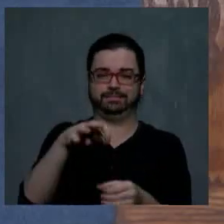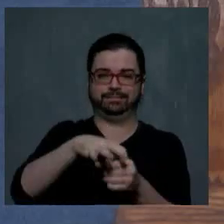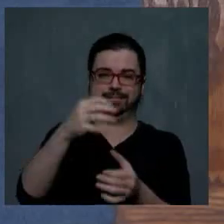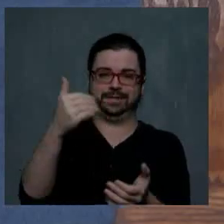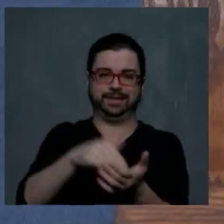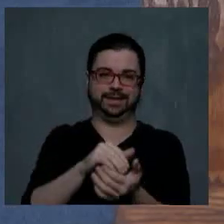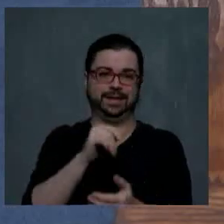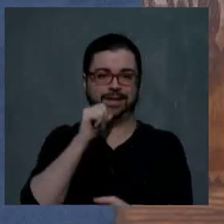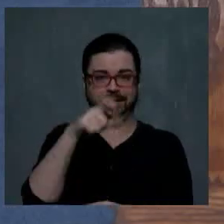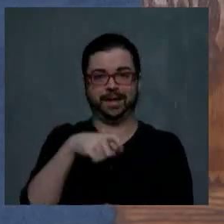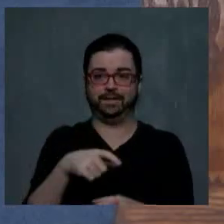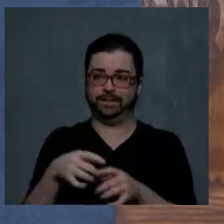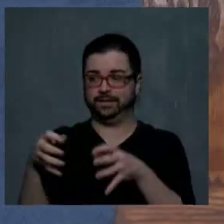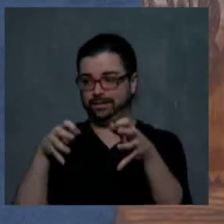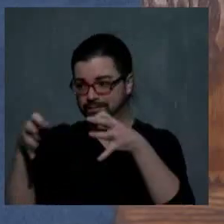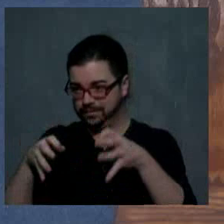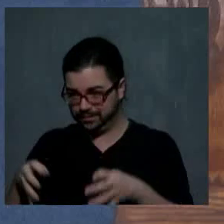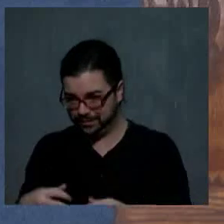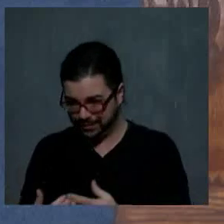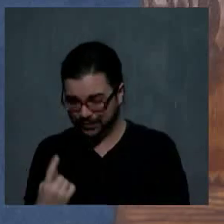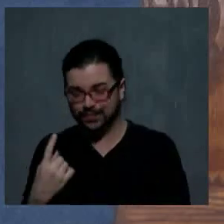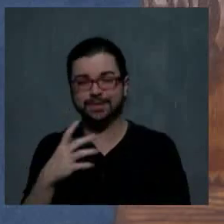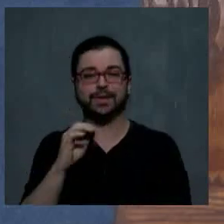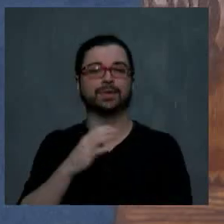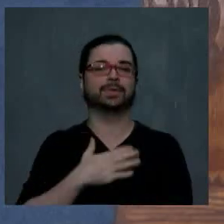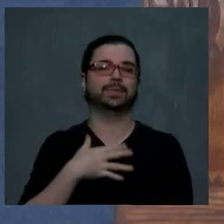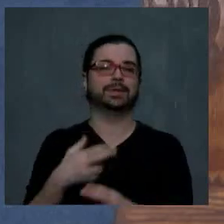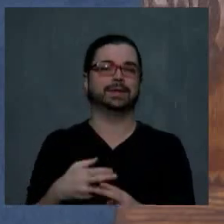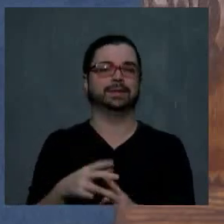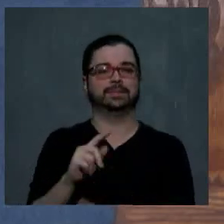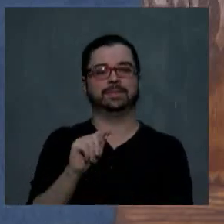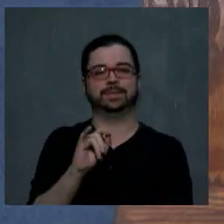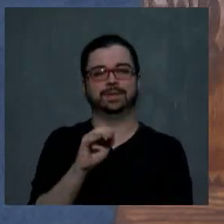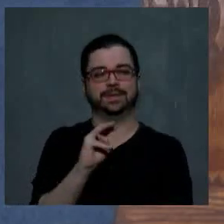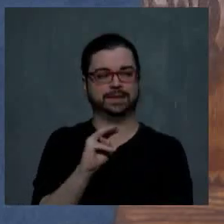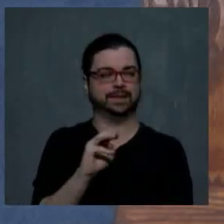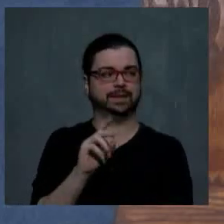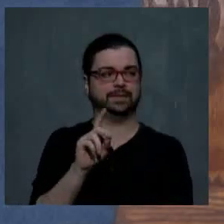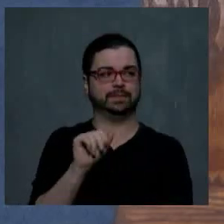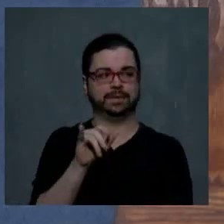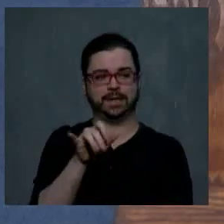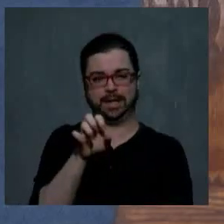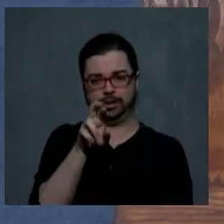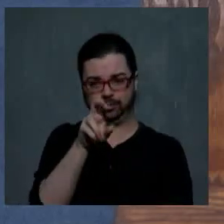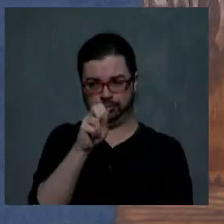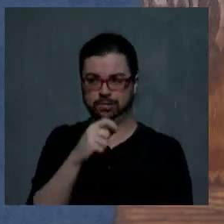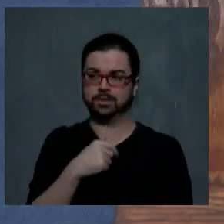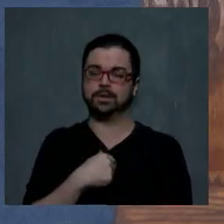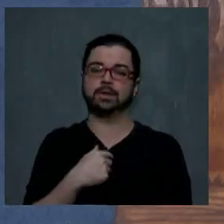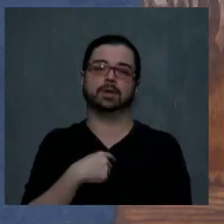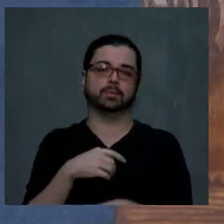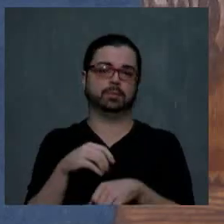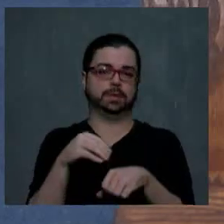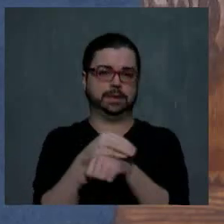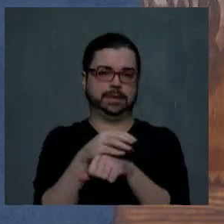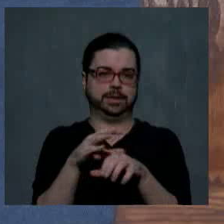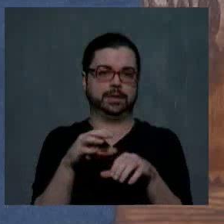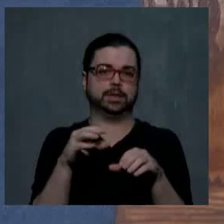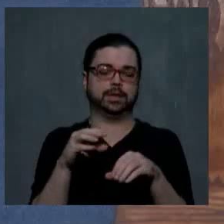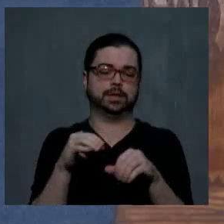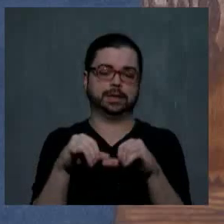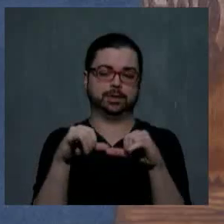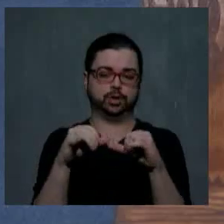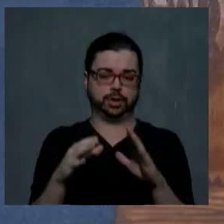new chairman. So Chairman Berry, Commissioners, my name is Tim Daters. I'm a consultant engineer with White Daters and Associates. We're